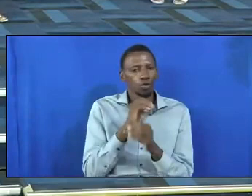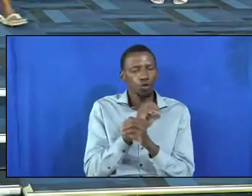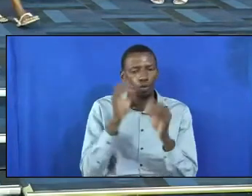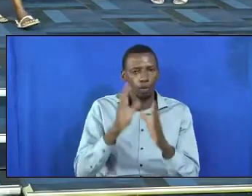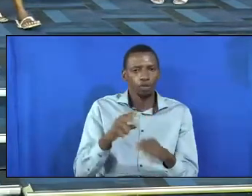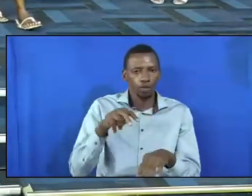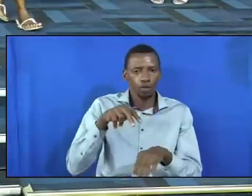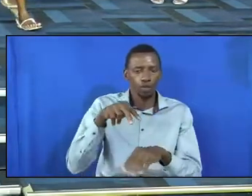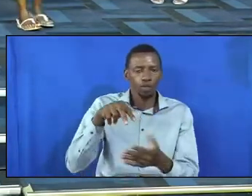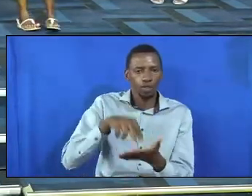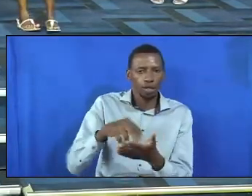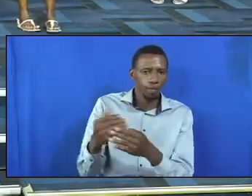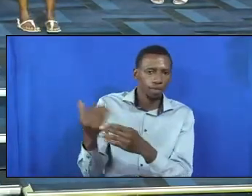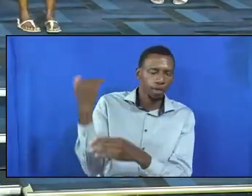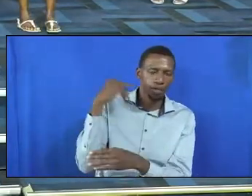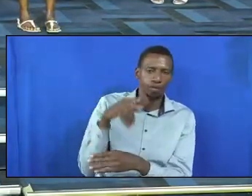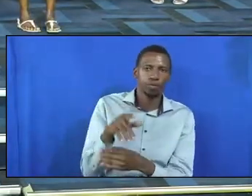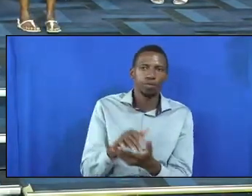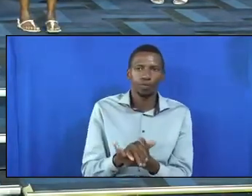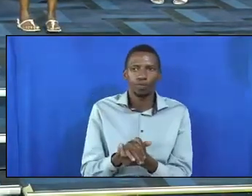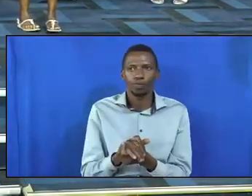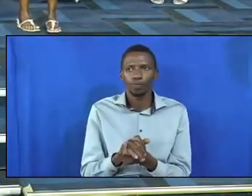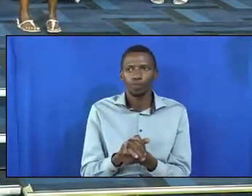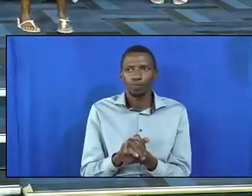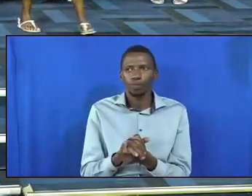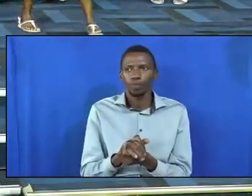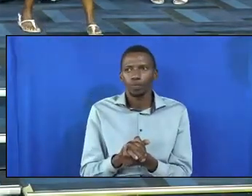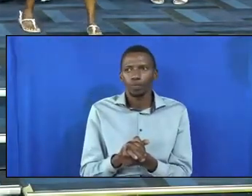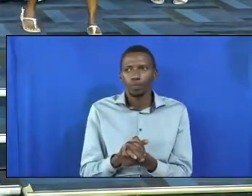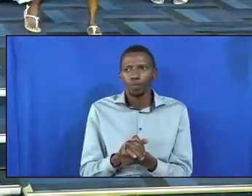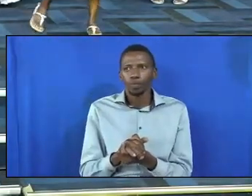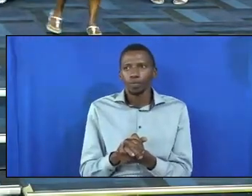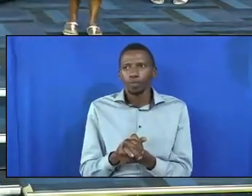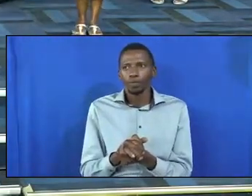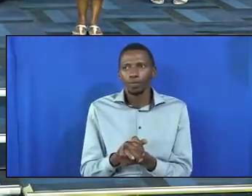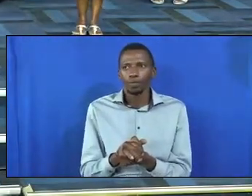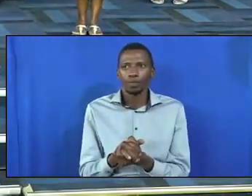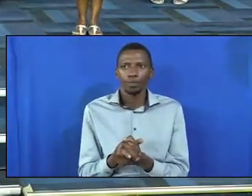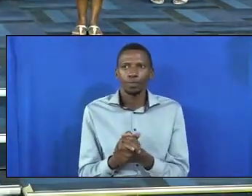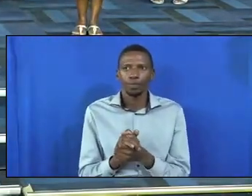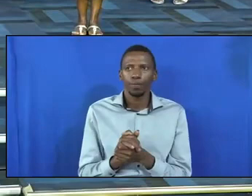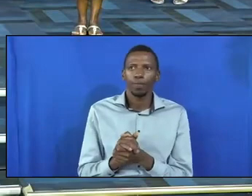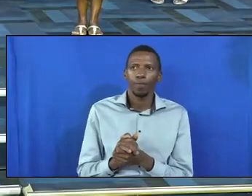me, the ones I call. I hope the order is followed.